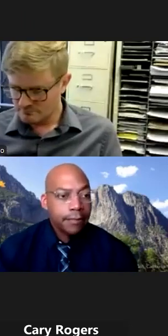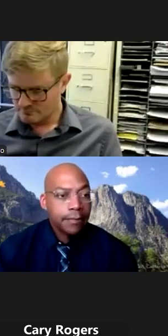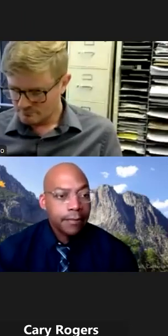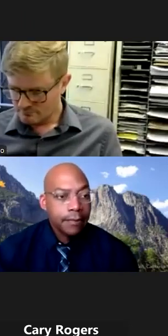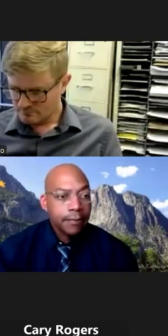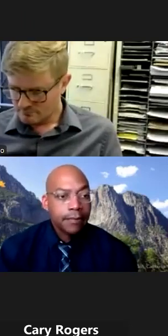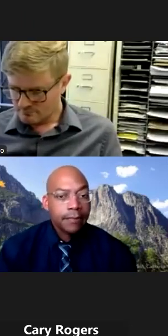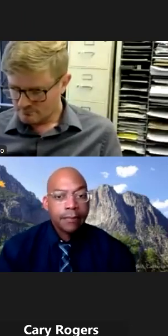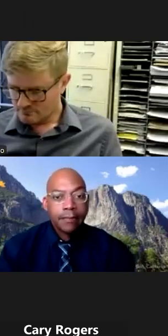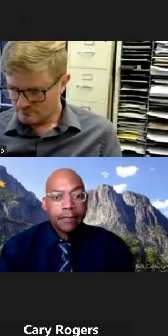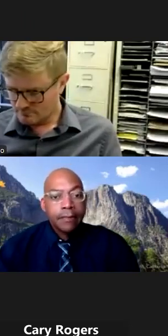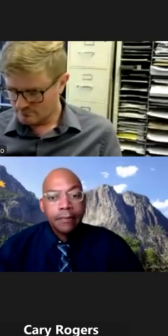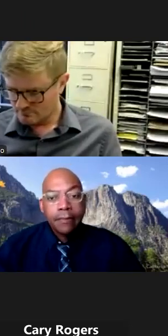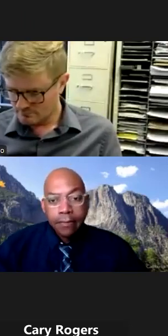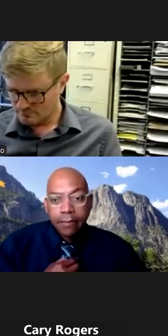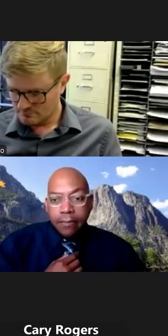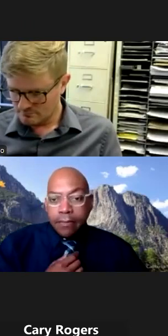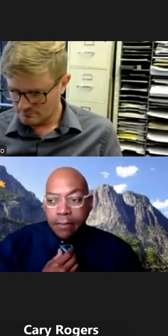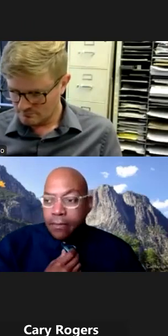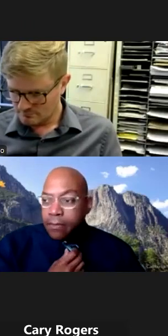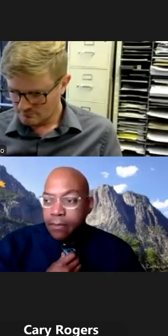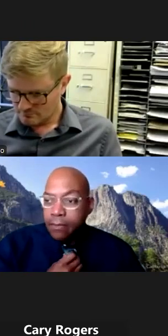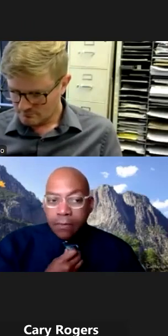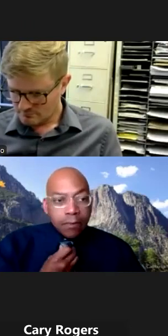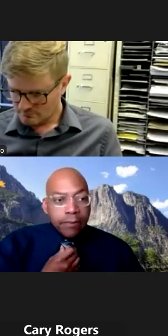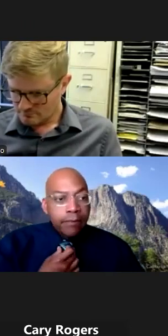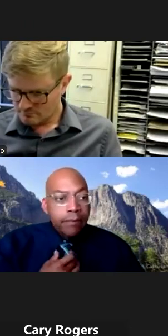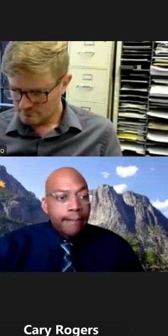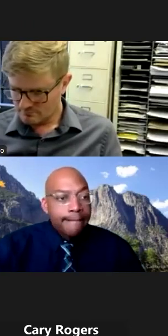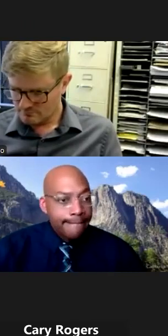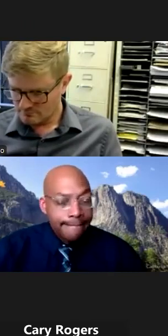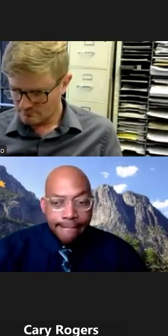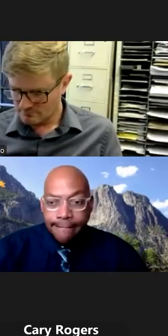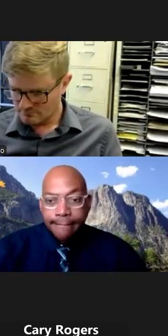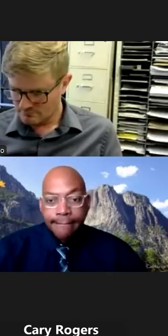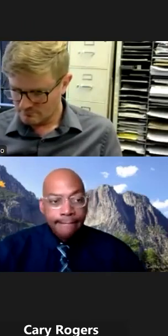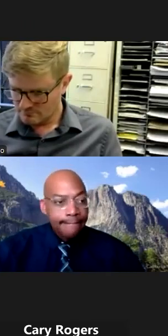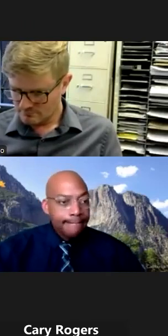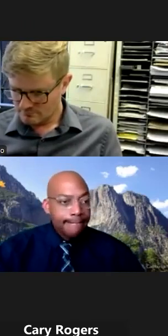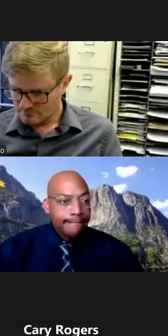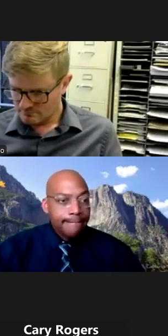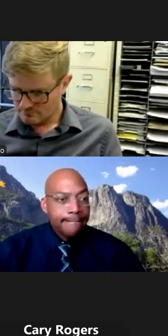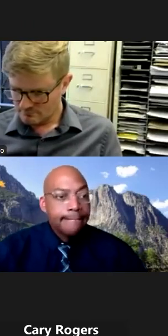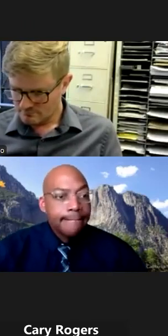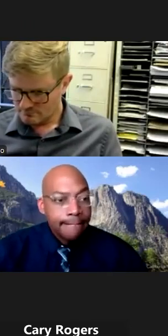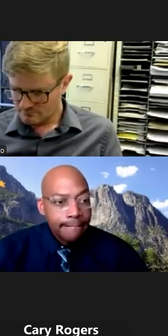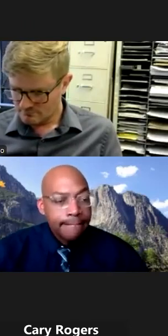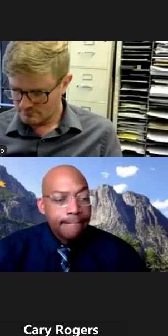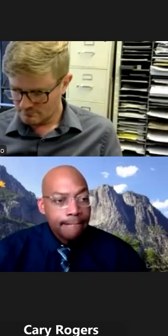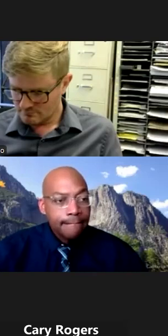So if we're going to help our caregivers navigate that, we just pay attention to them